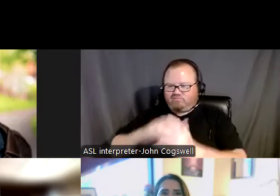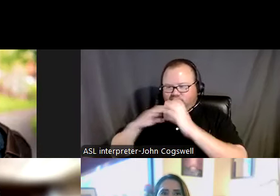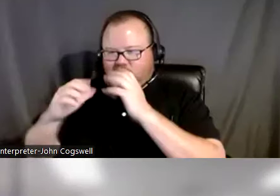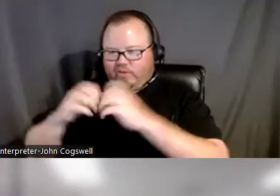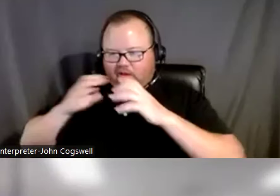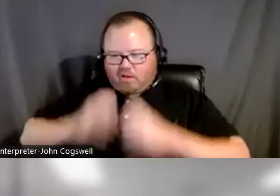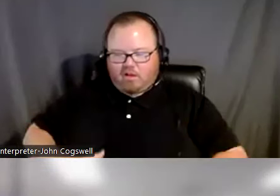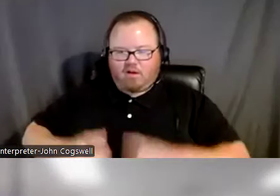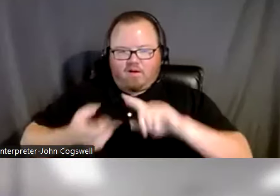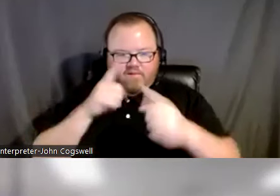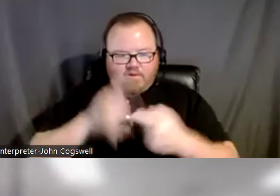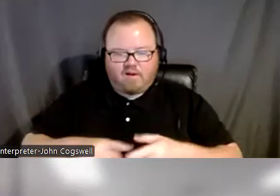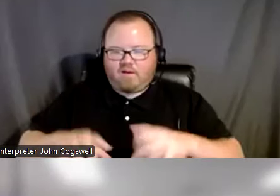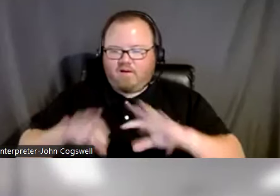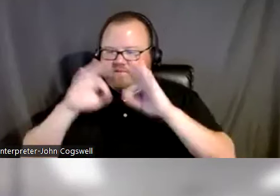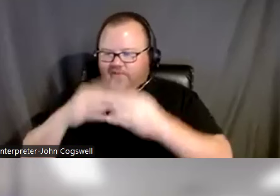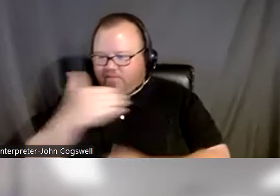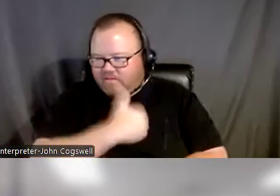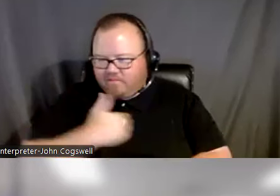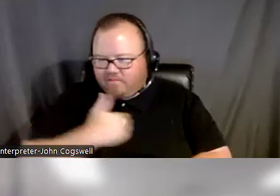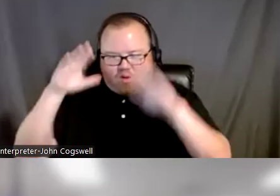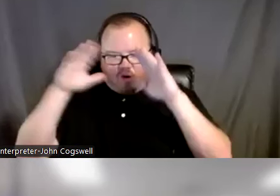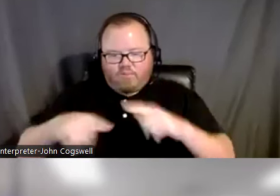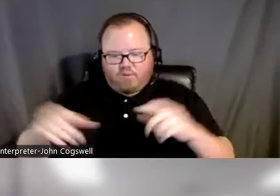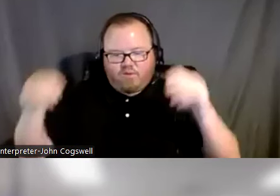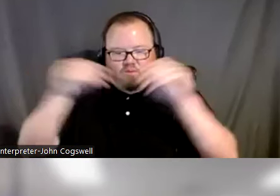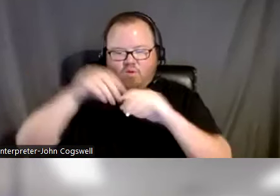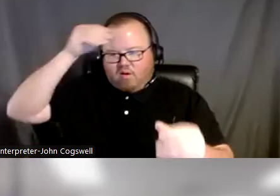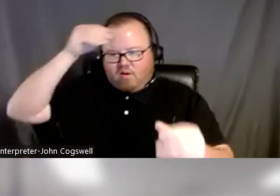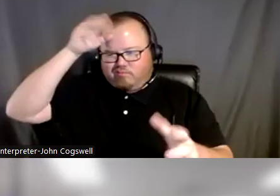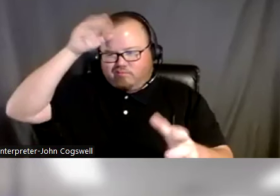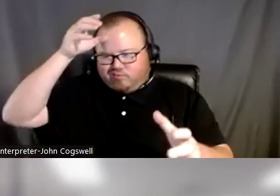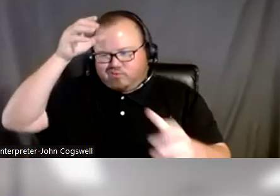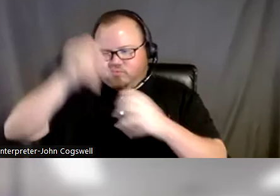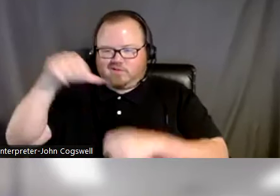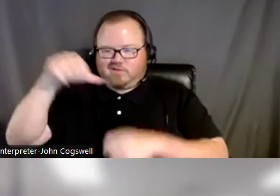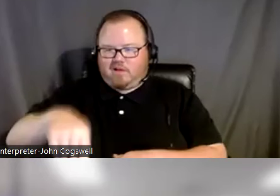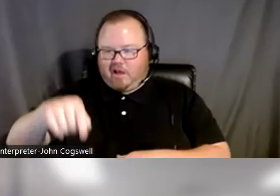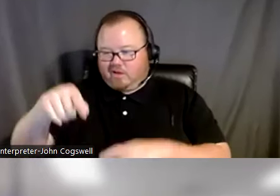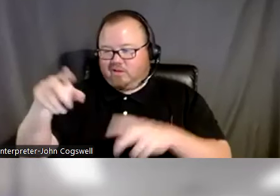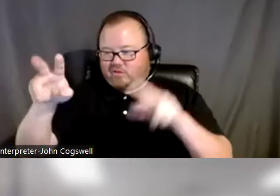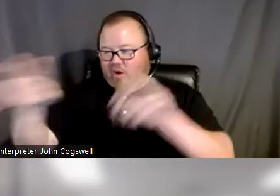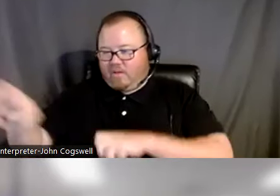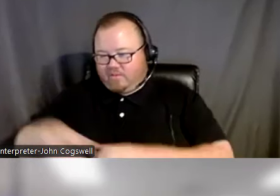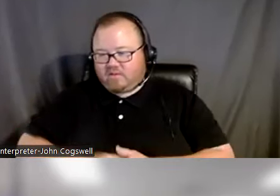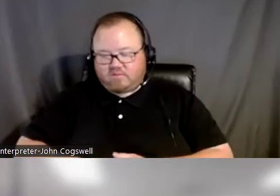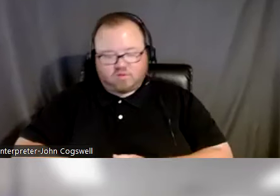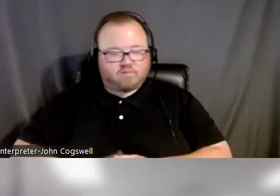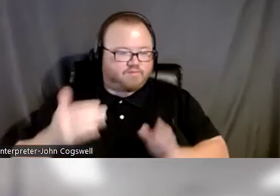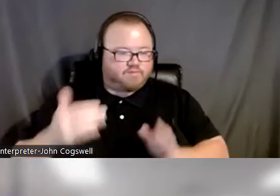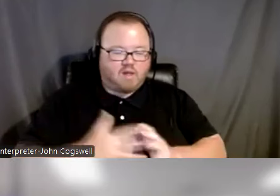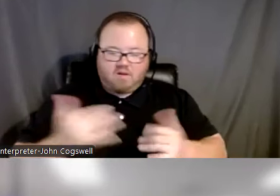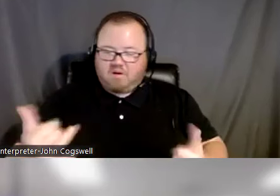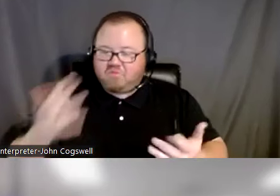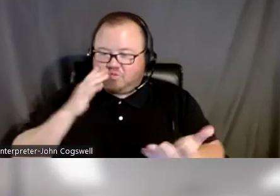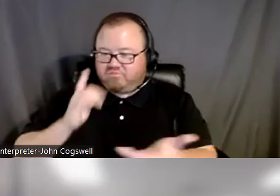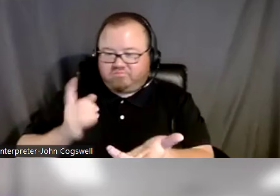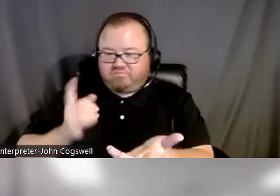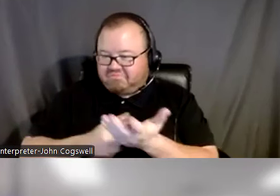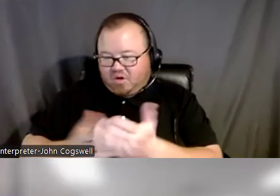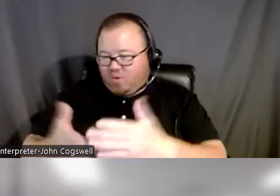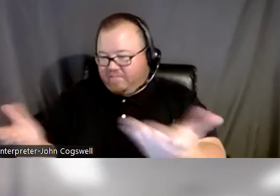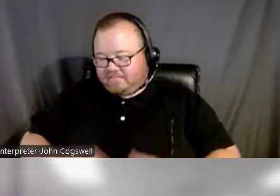with a friend, with a family member. So I hope you're walking away a little bit more informed about the topic. And again, we'll open it up for discussion.